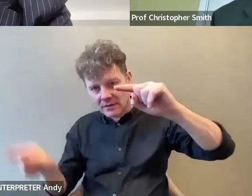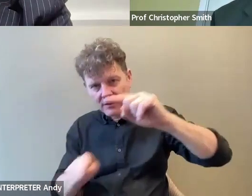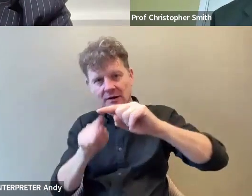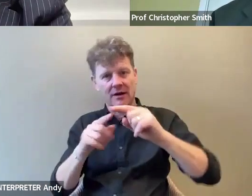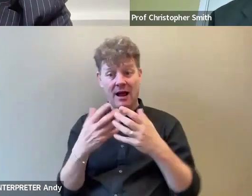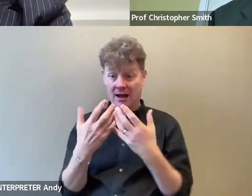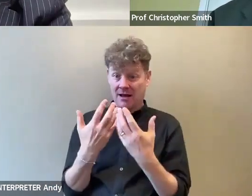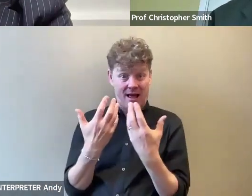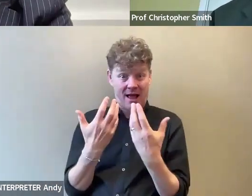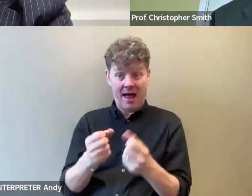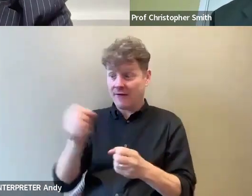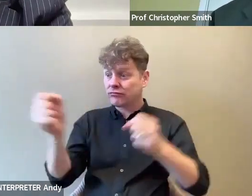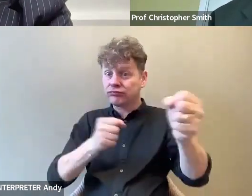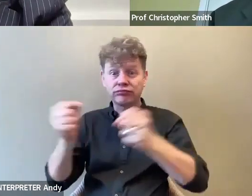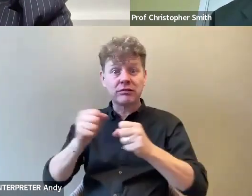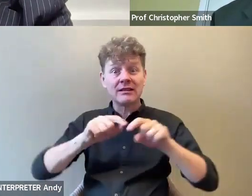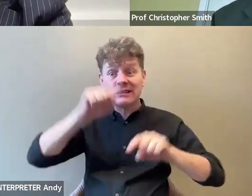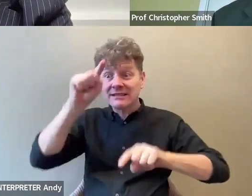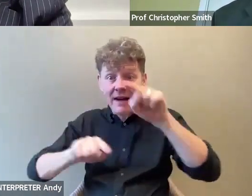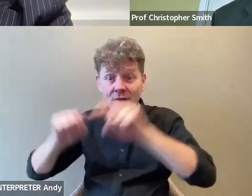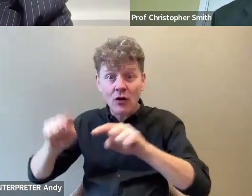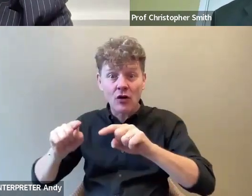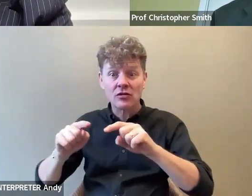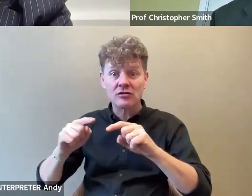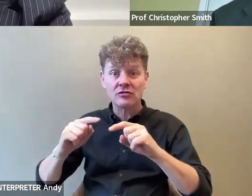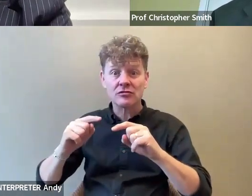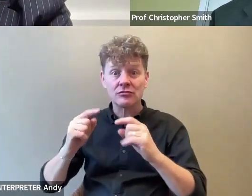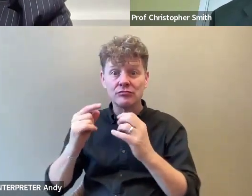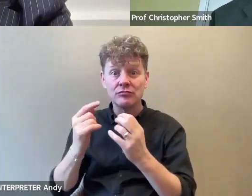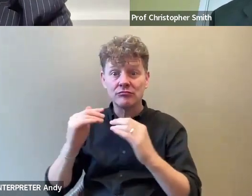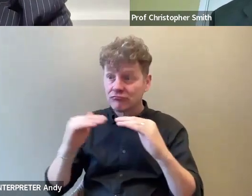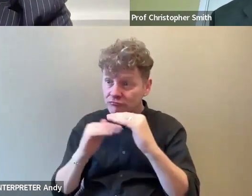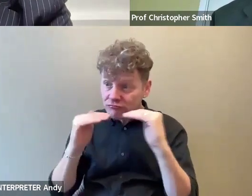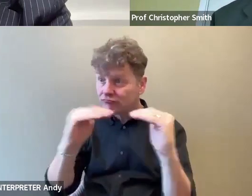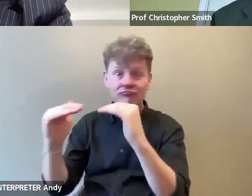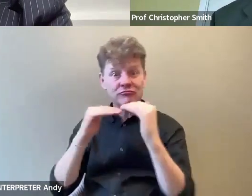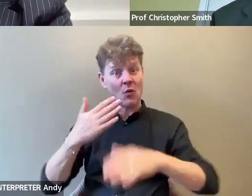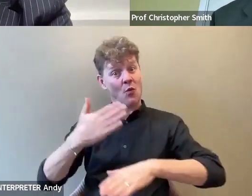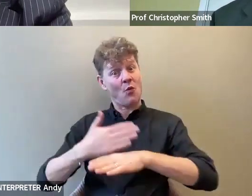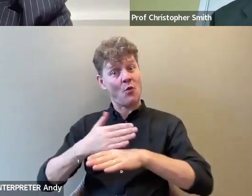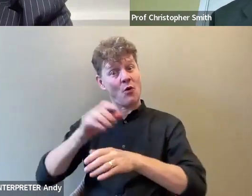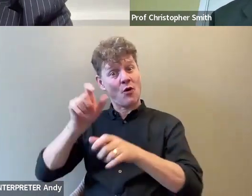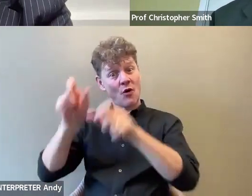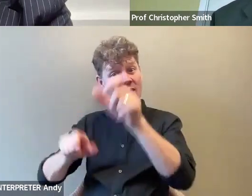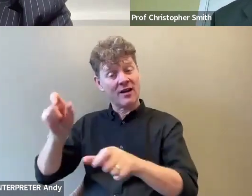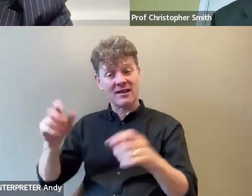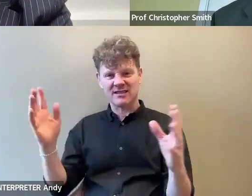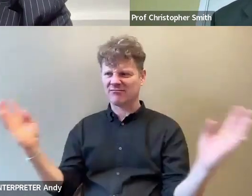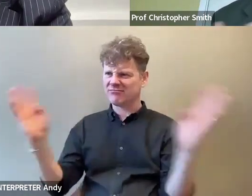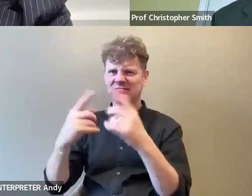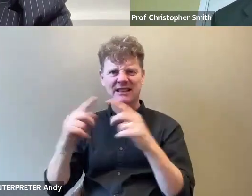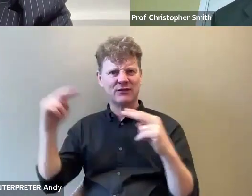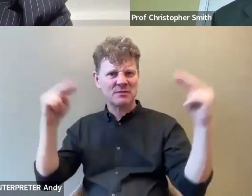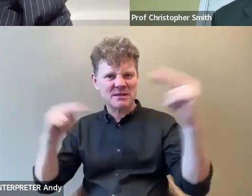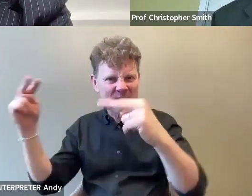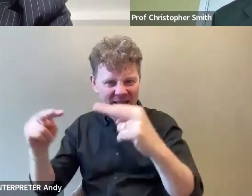diverse and equalized workforce, bringing a variety of perspectives that improves research, but it